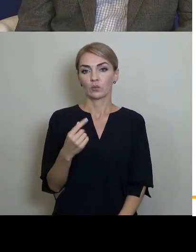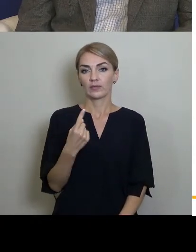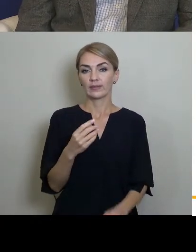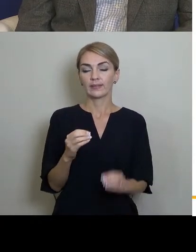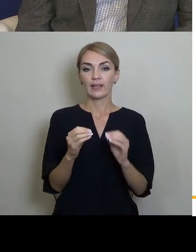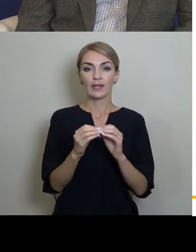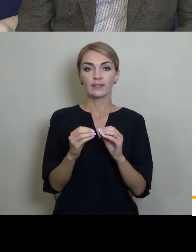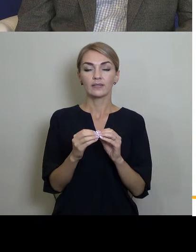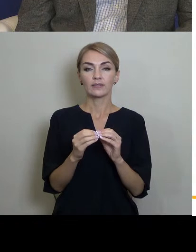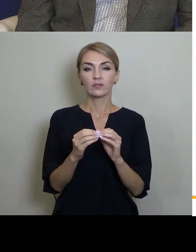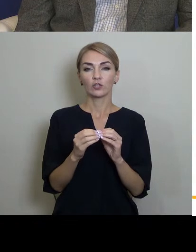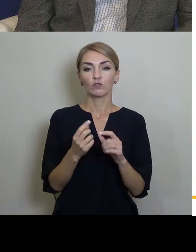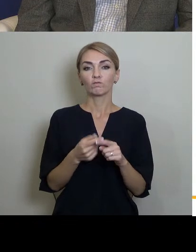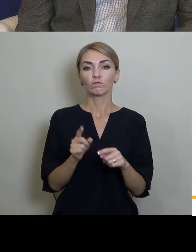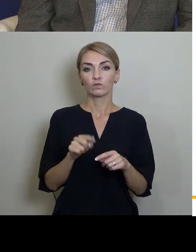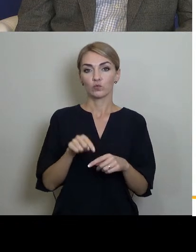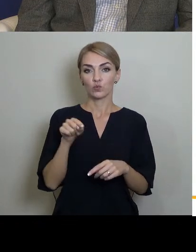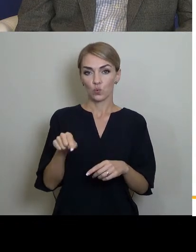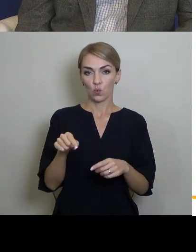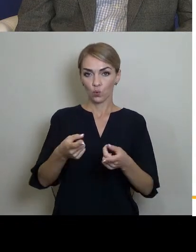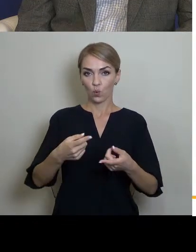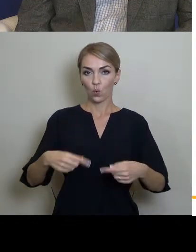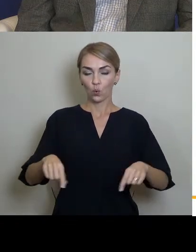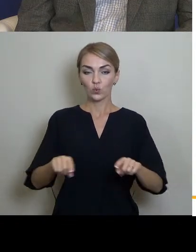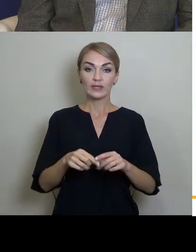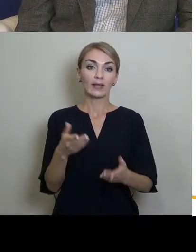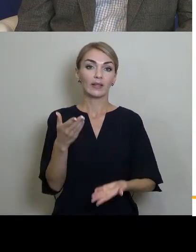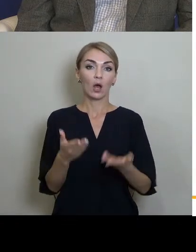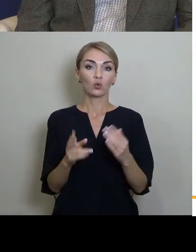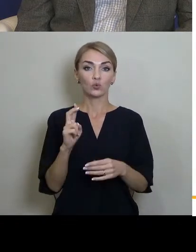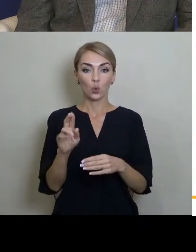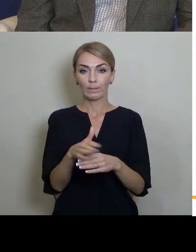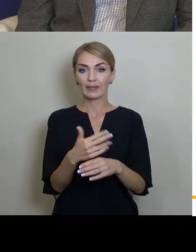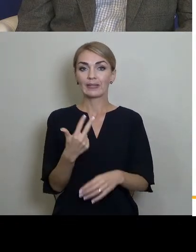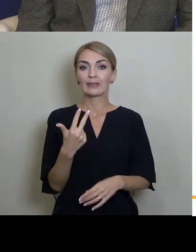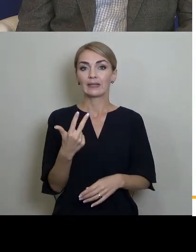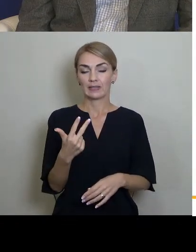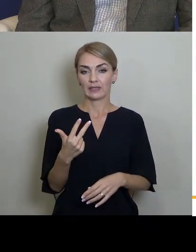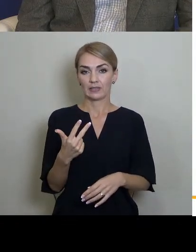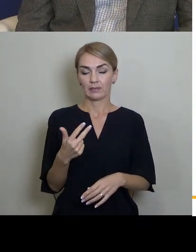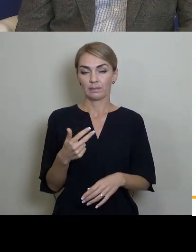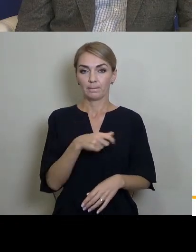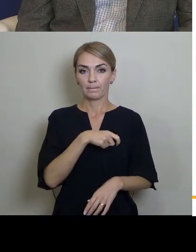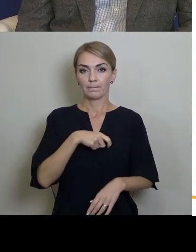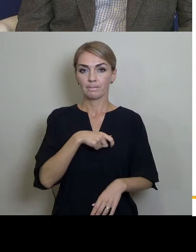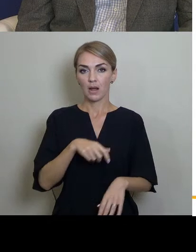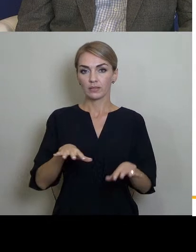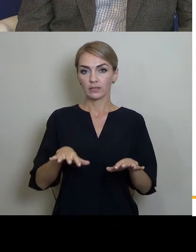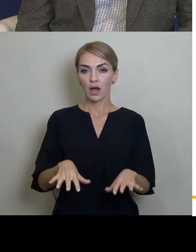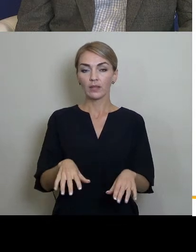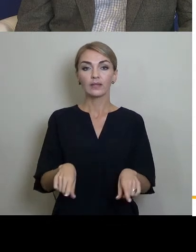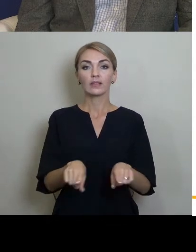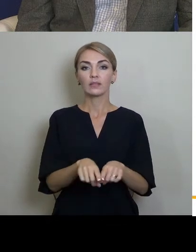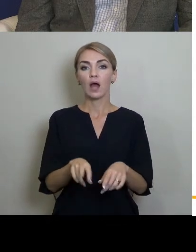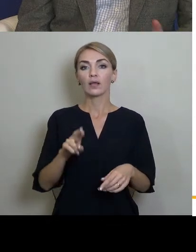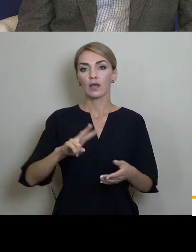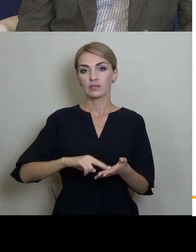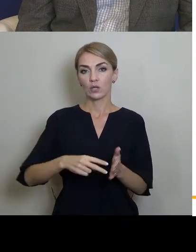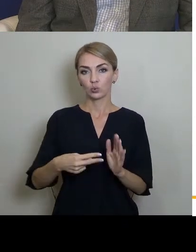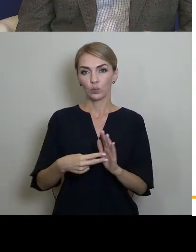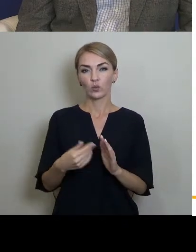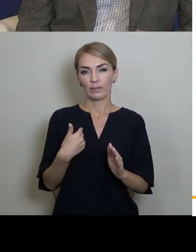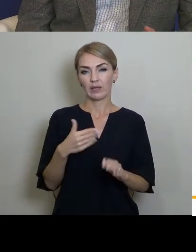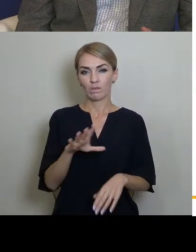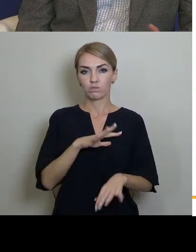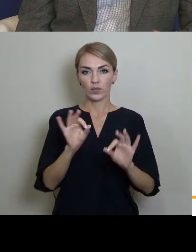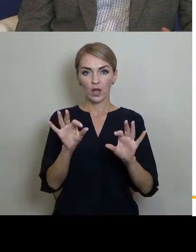C1 10%. So in this constituency, should we divide 3 mandates as it has been meant